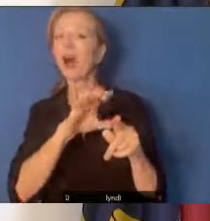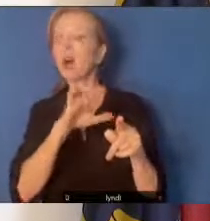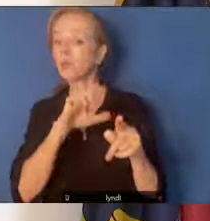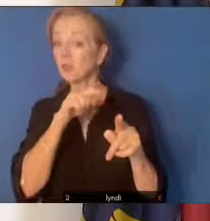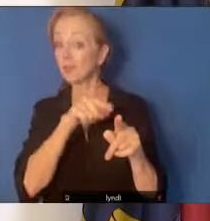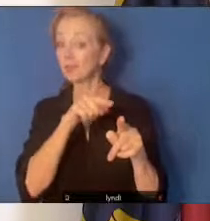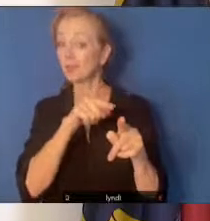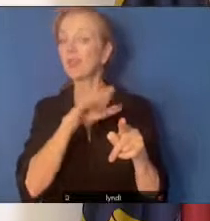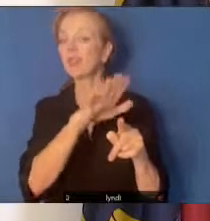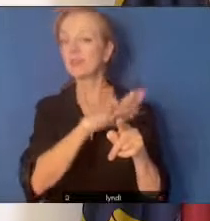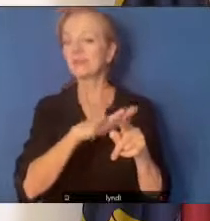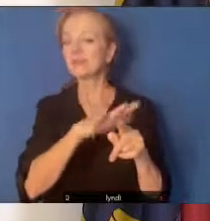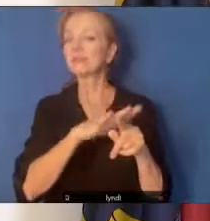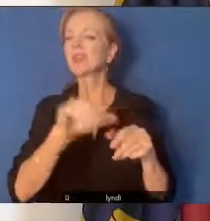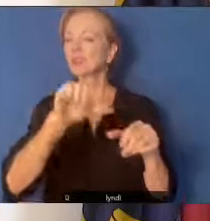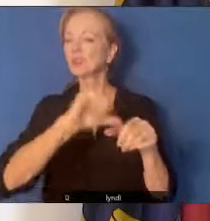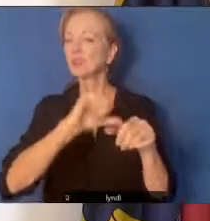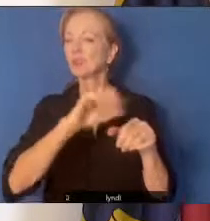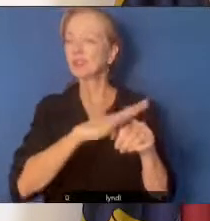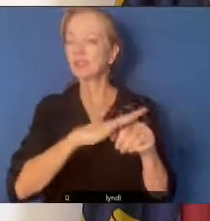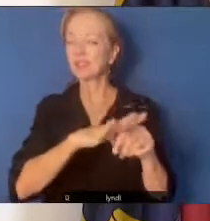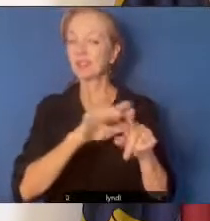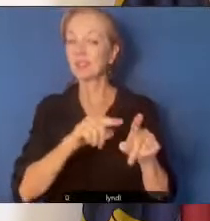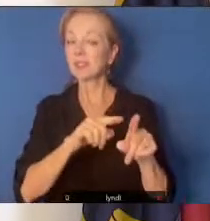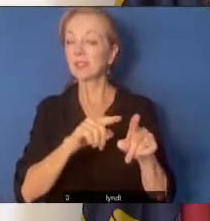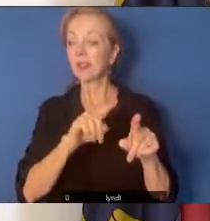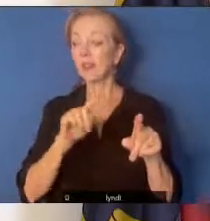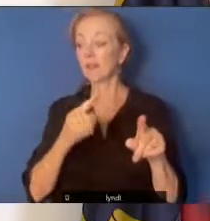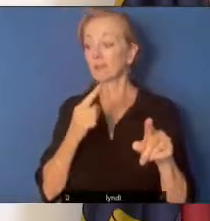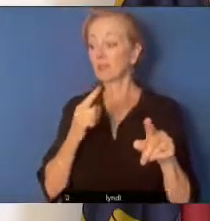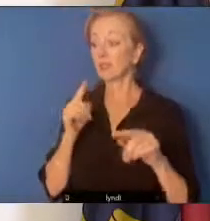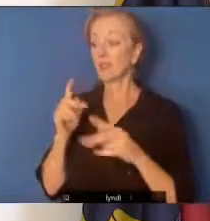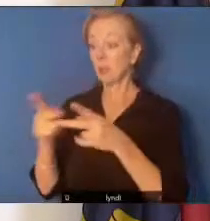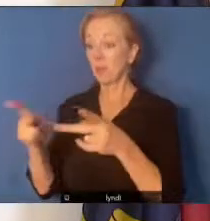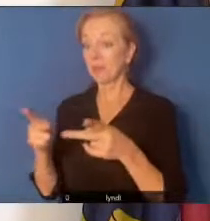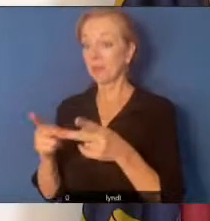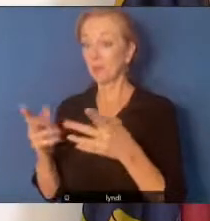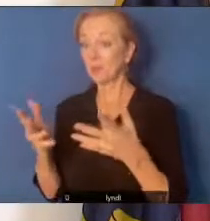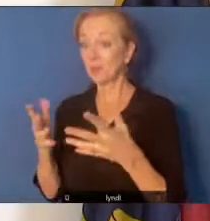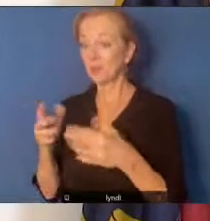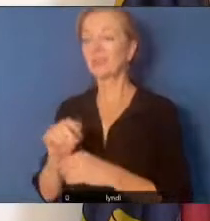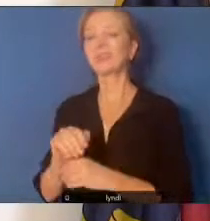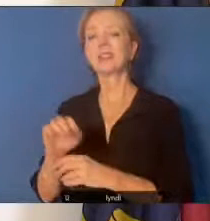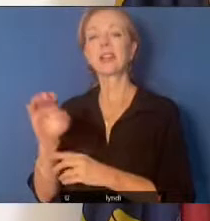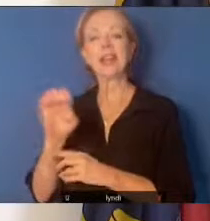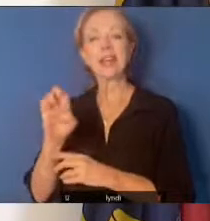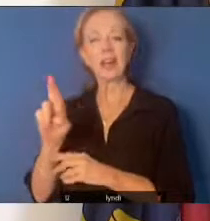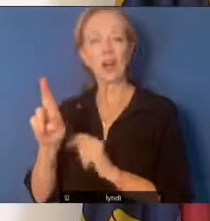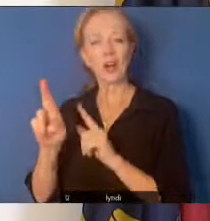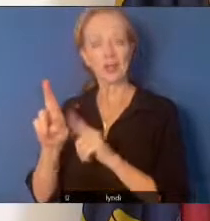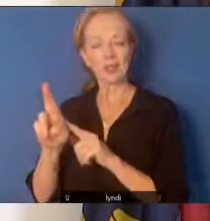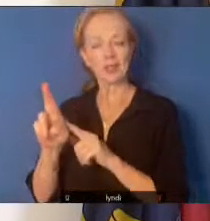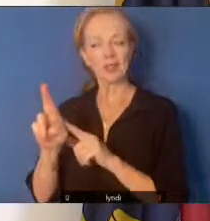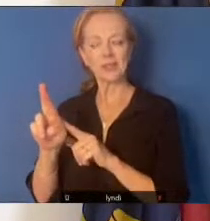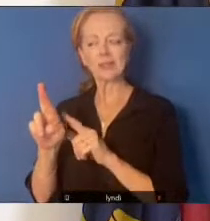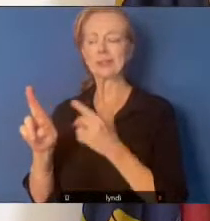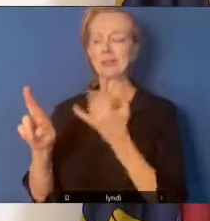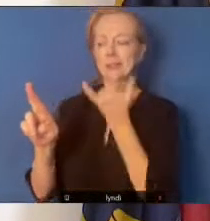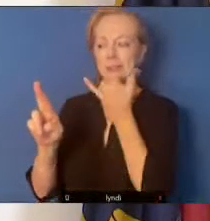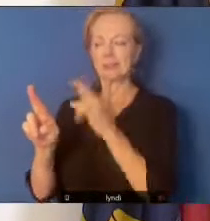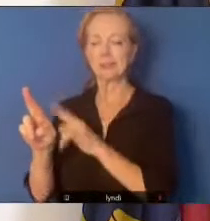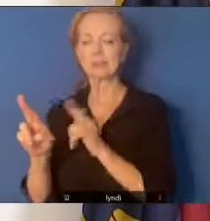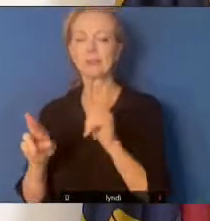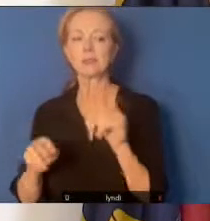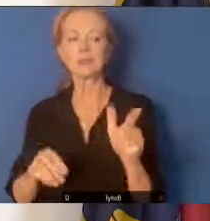service station. The initial location of response was an urgent care facility. And during this investigation, the officers